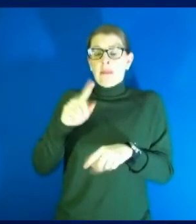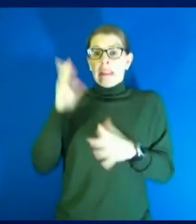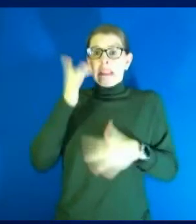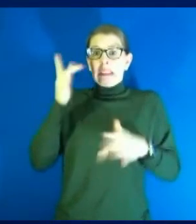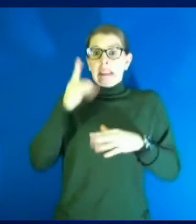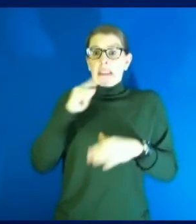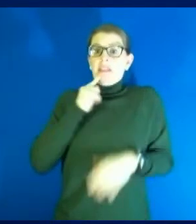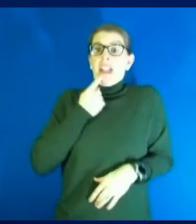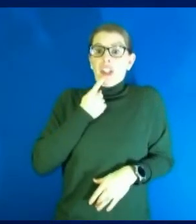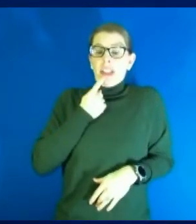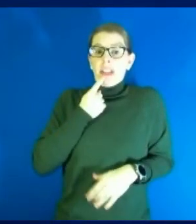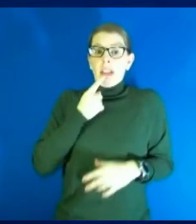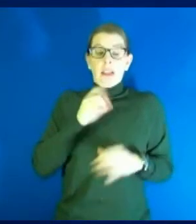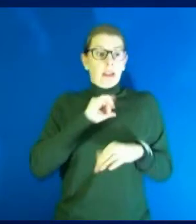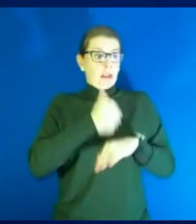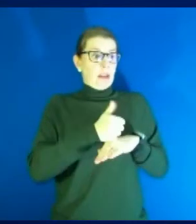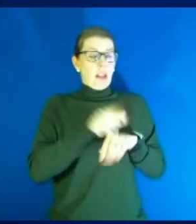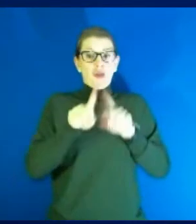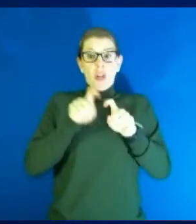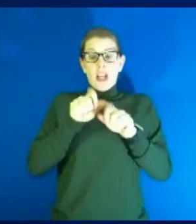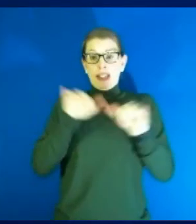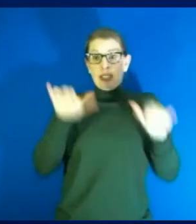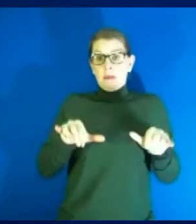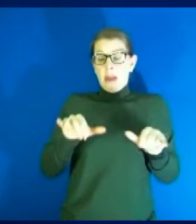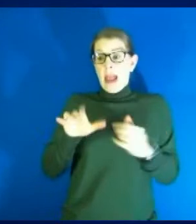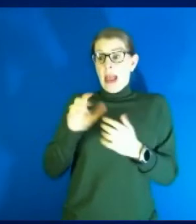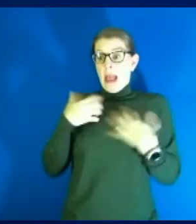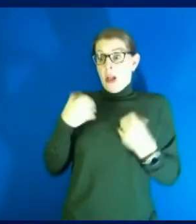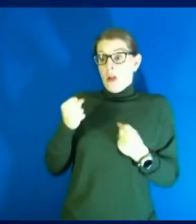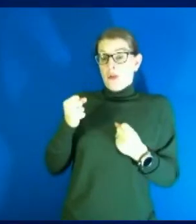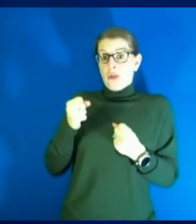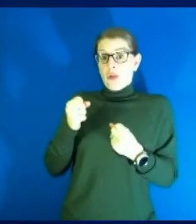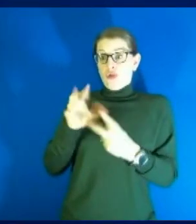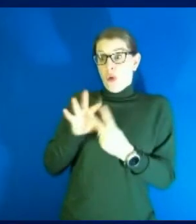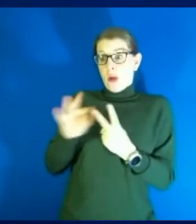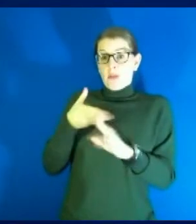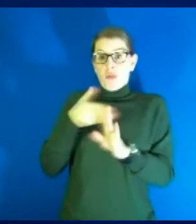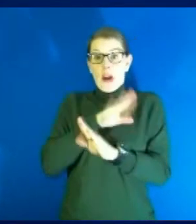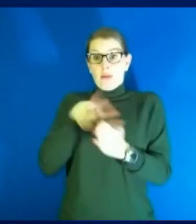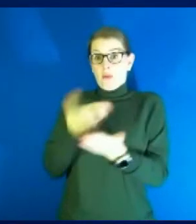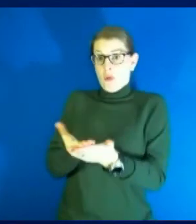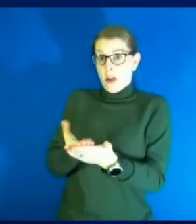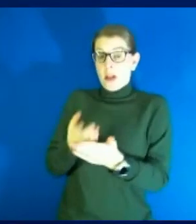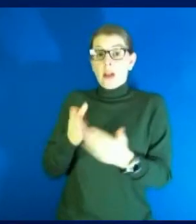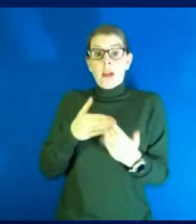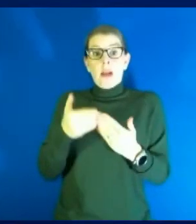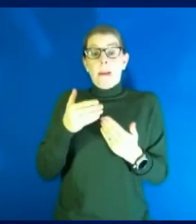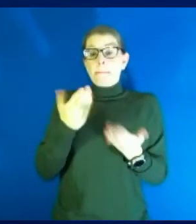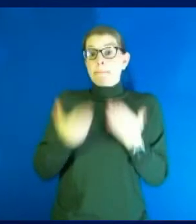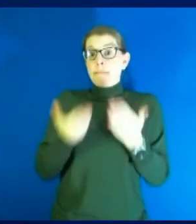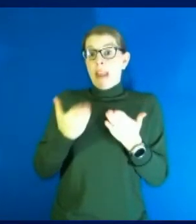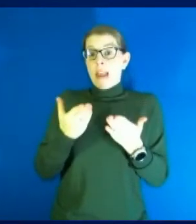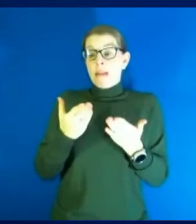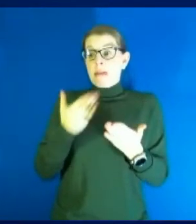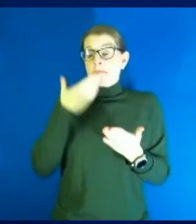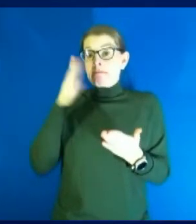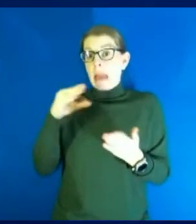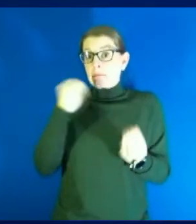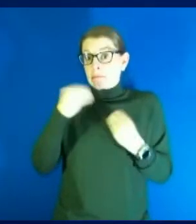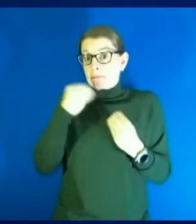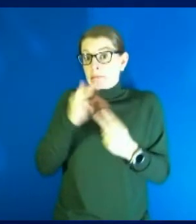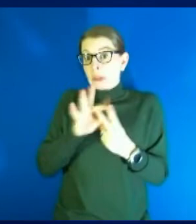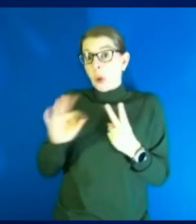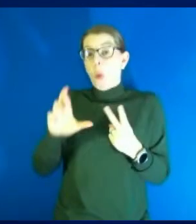triage system that integrates the health choices that they've made prior to arriving, whether it's because they've made poor dietary choices, maybe they've